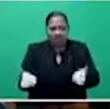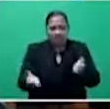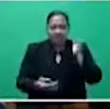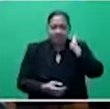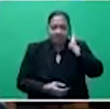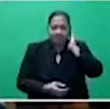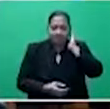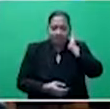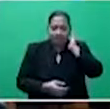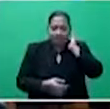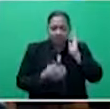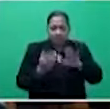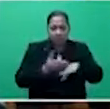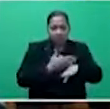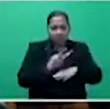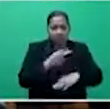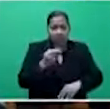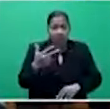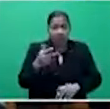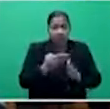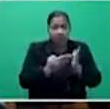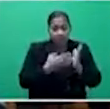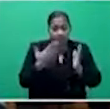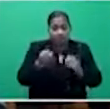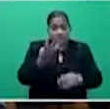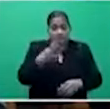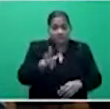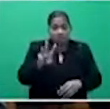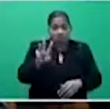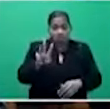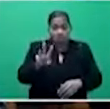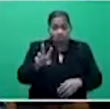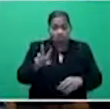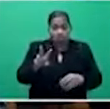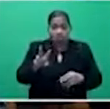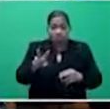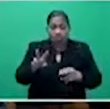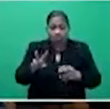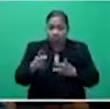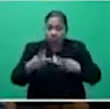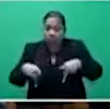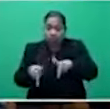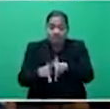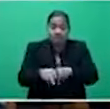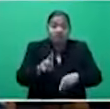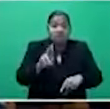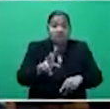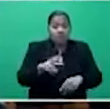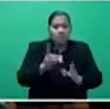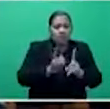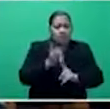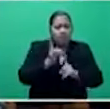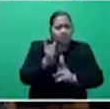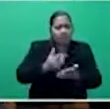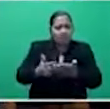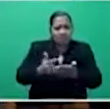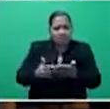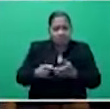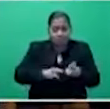before the 28 budget. Mr. Speaker, sir, we have 42 sites for development leases. Most of this land, Mr. Speaker, sir, where we have what we